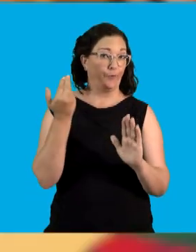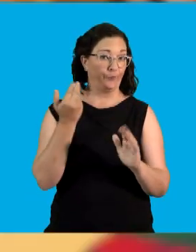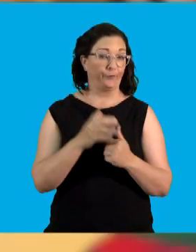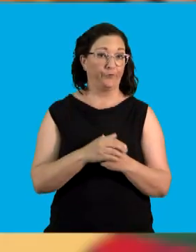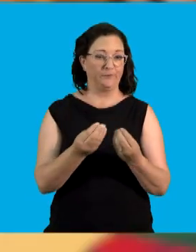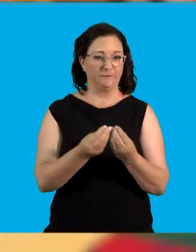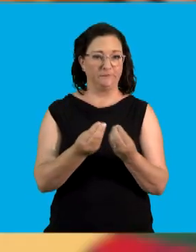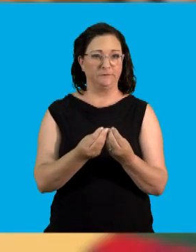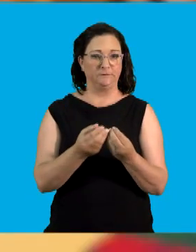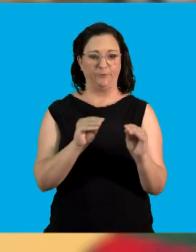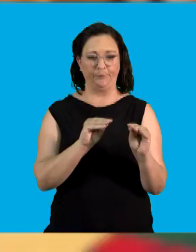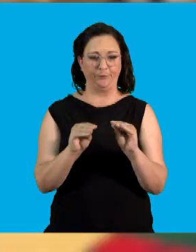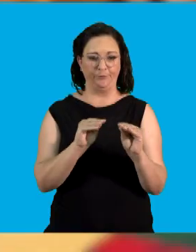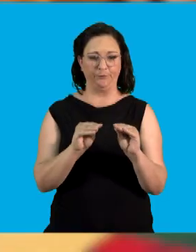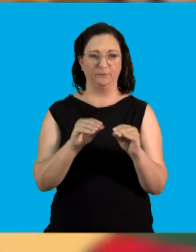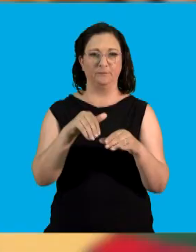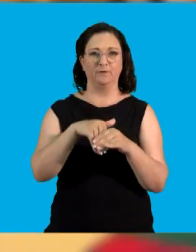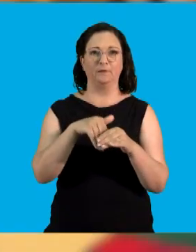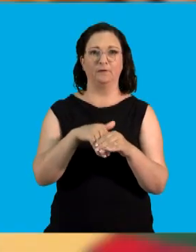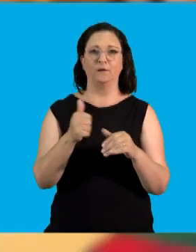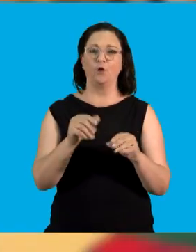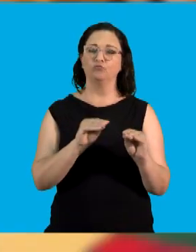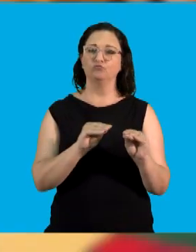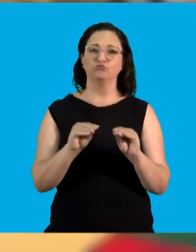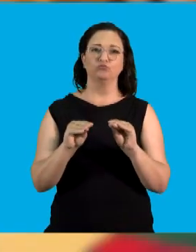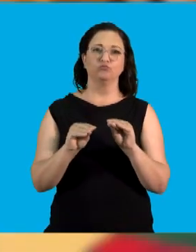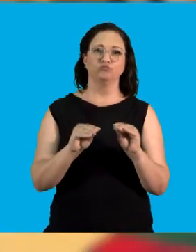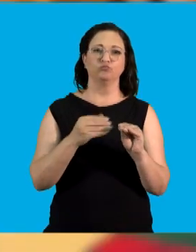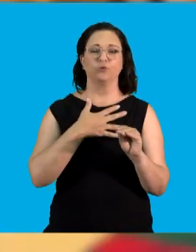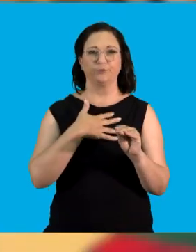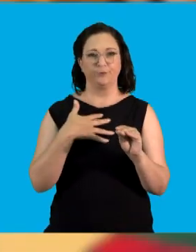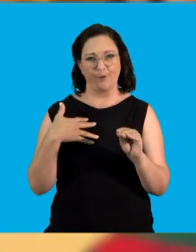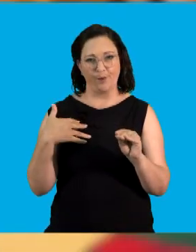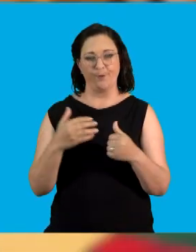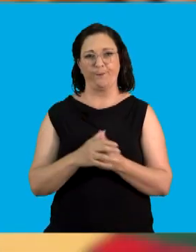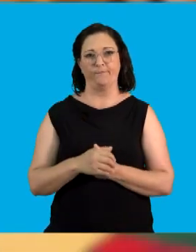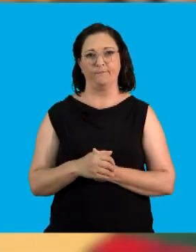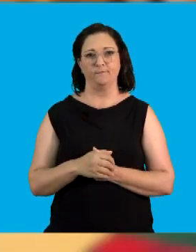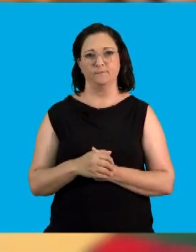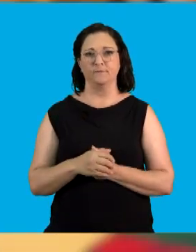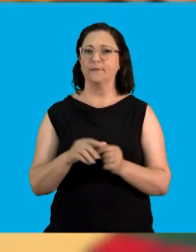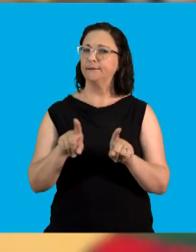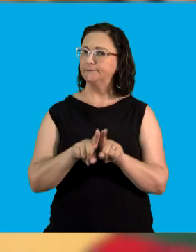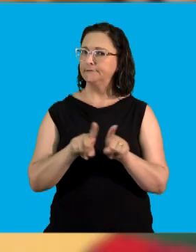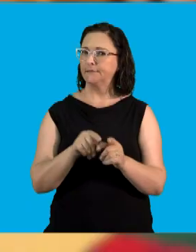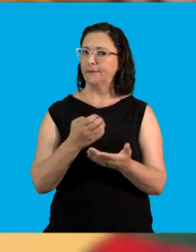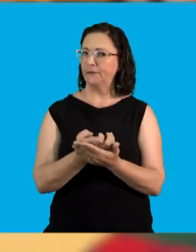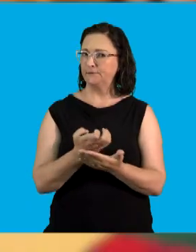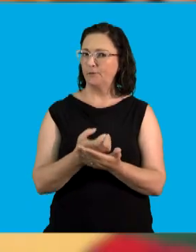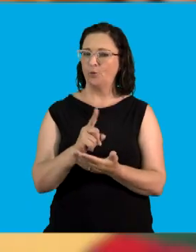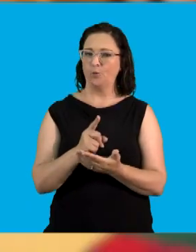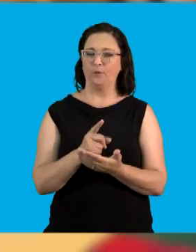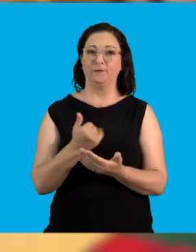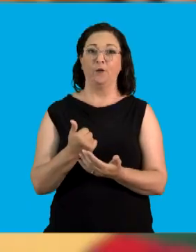energy from the substance, then the particles making up that substance are going to be moving slower than normal. We can take the very same example